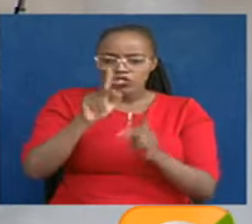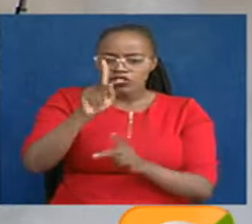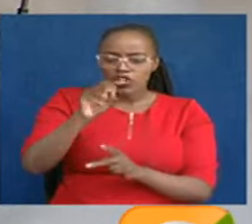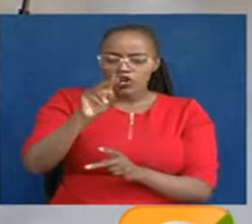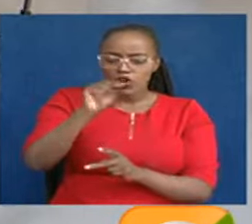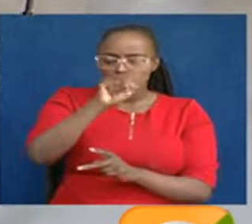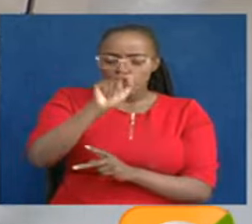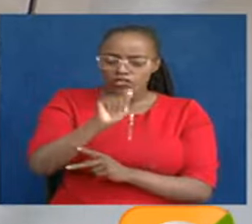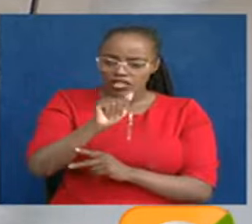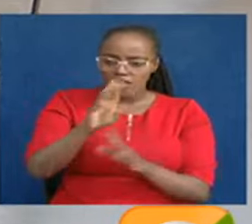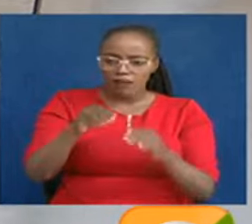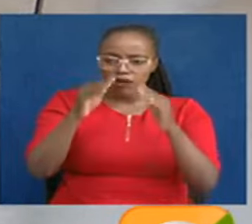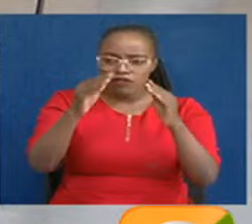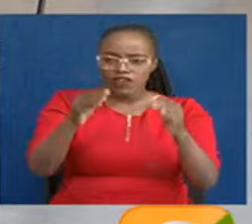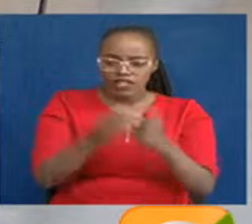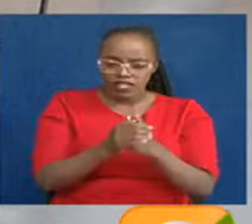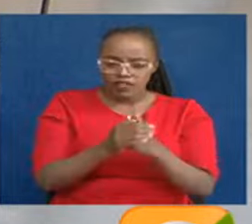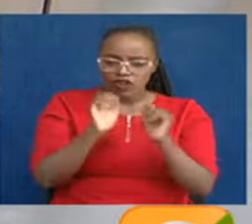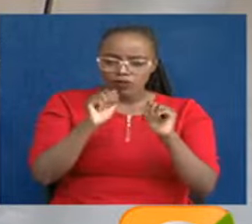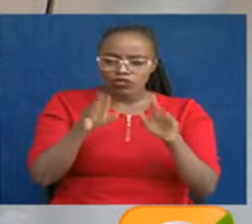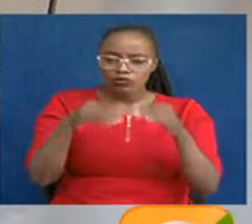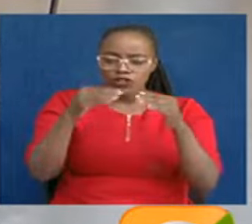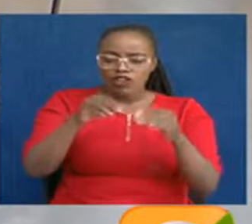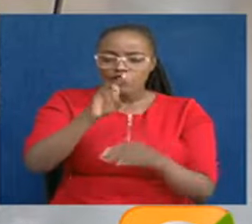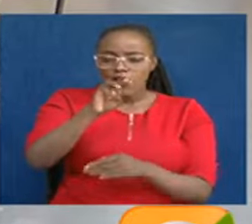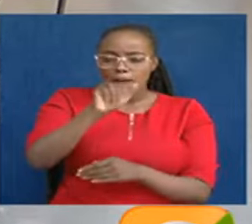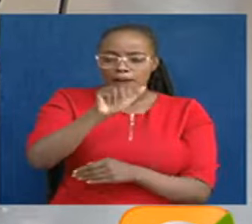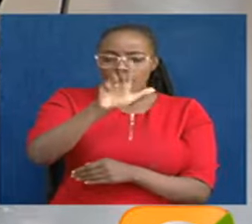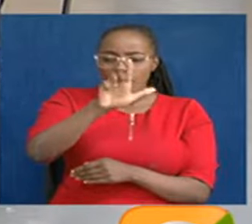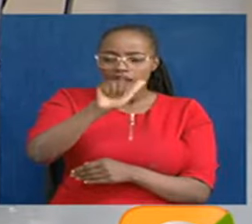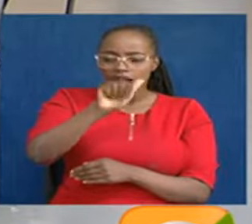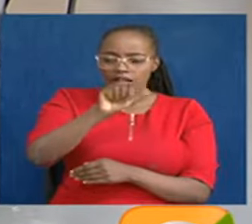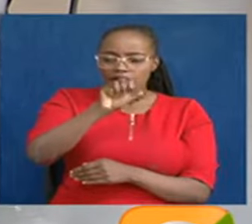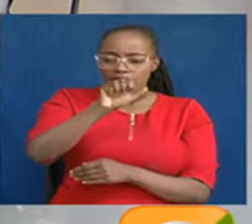Technopolis provide or offer to Malaysian companies?